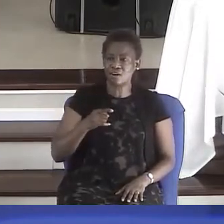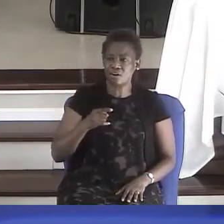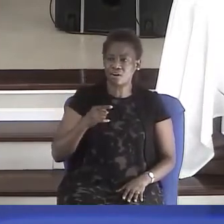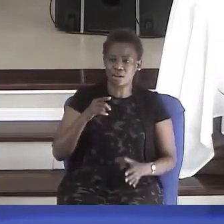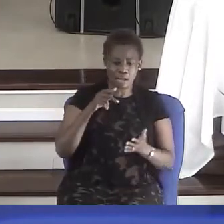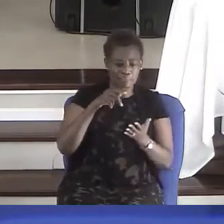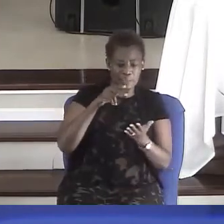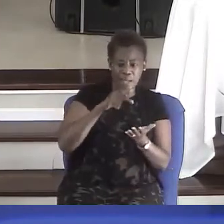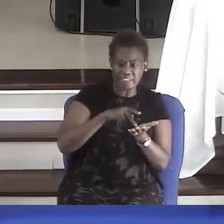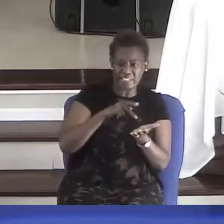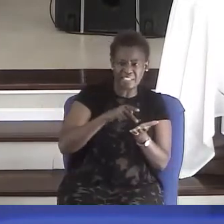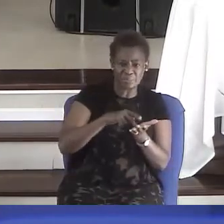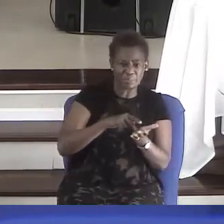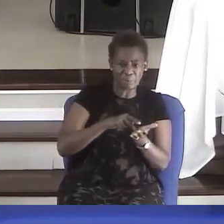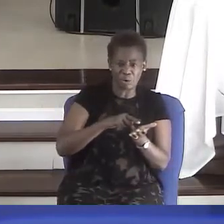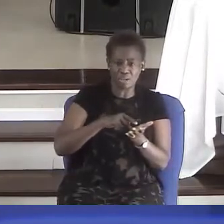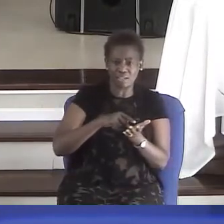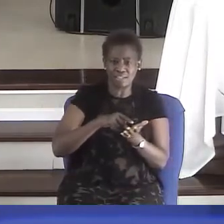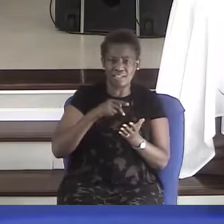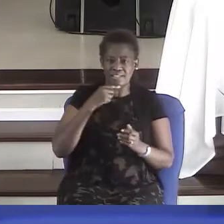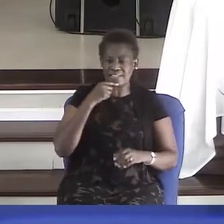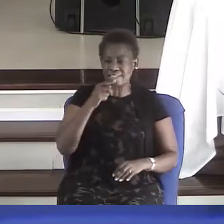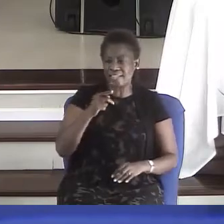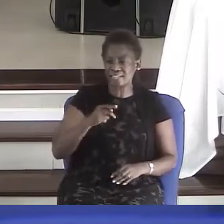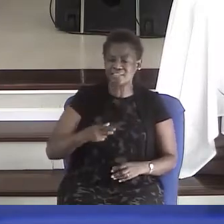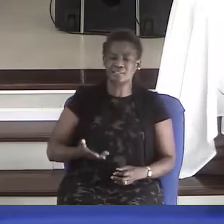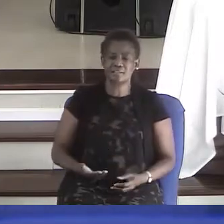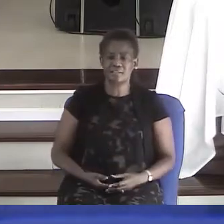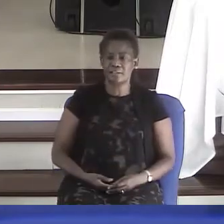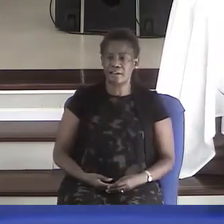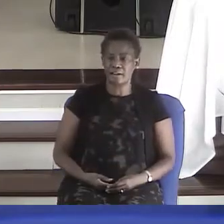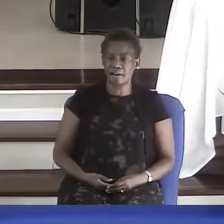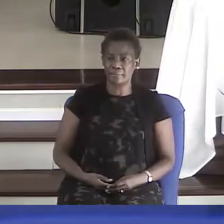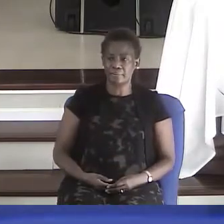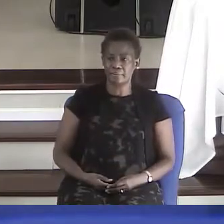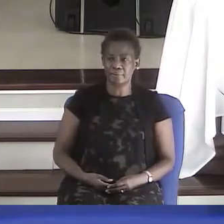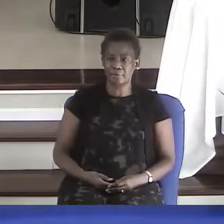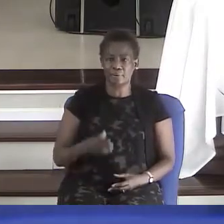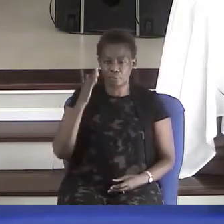learn in college is to help you to remember the sermon. So I'm going to give you